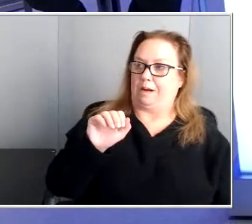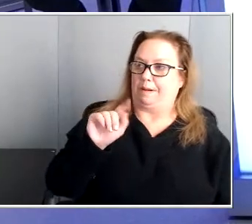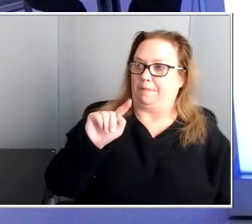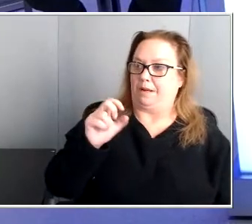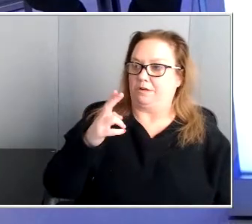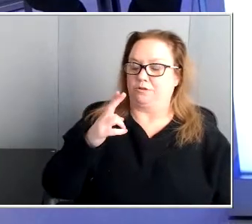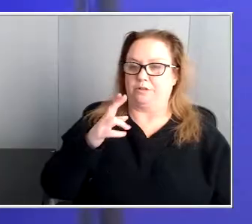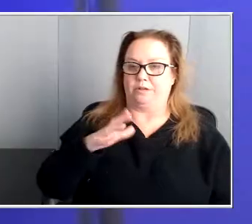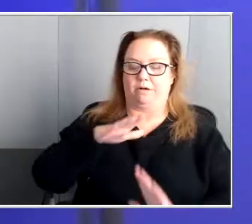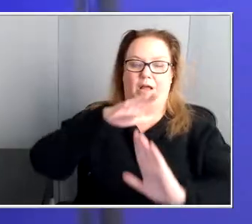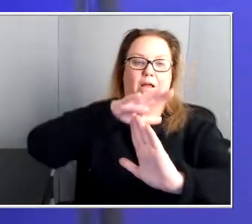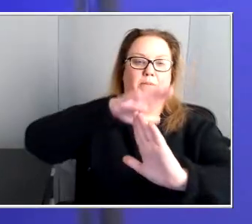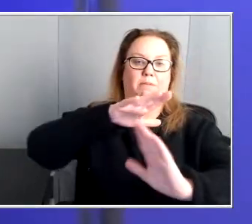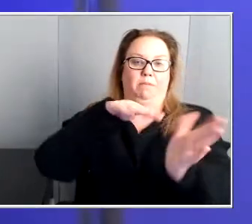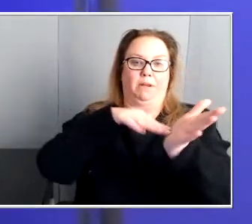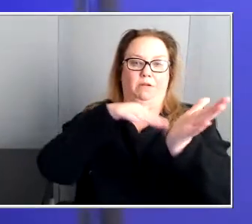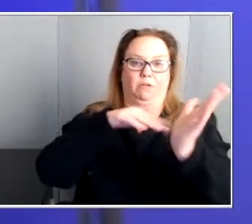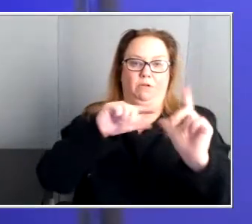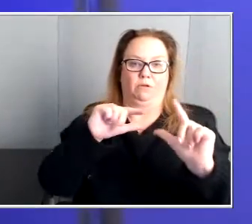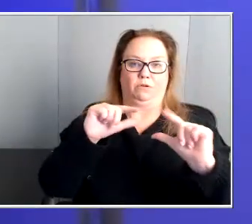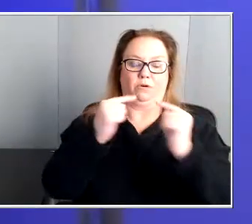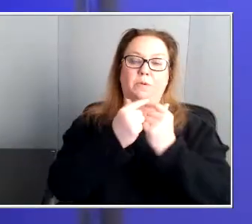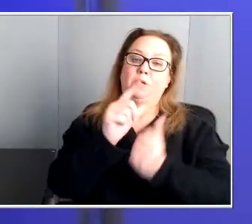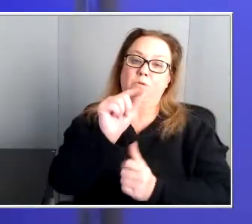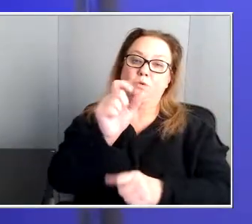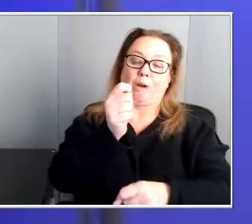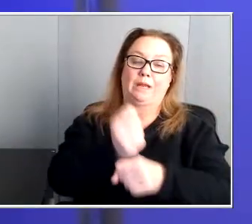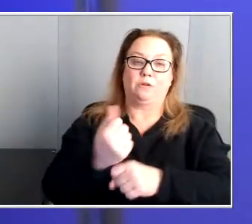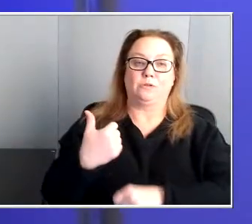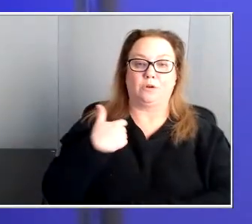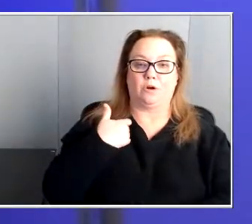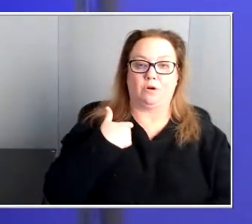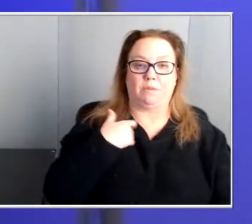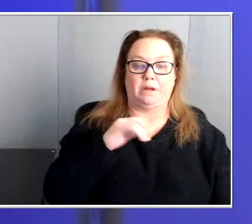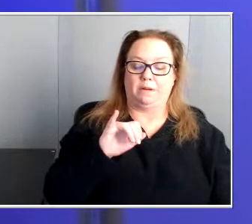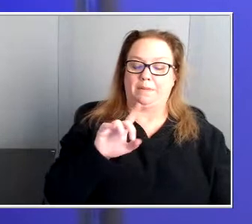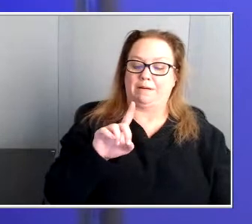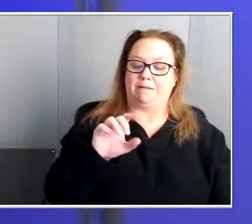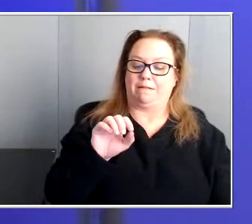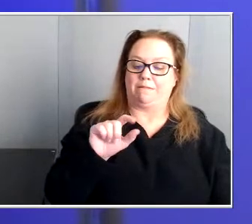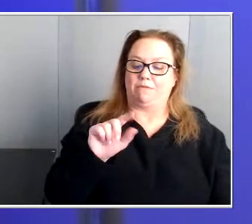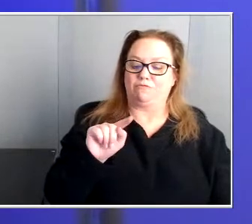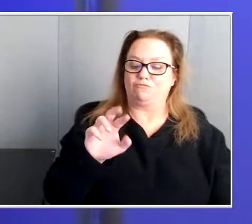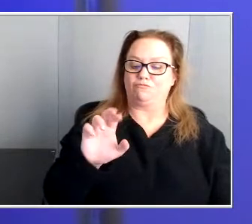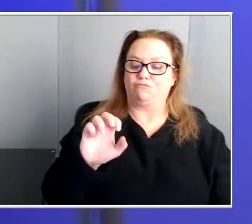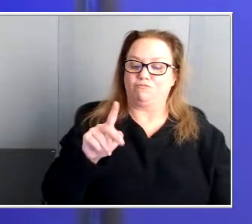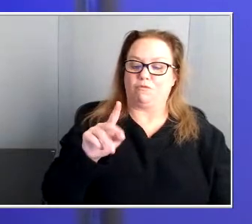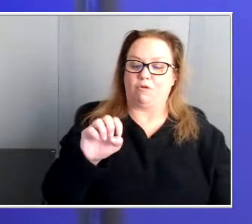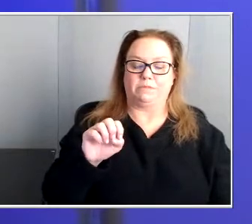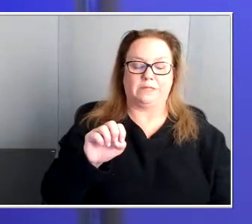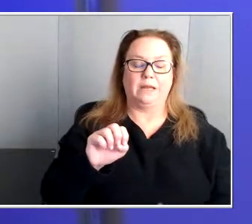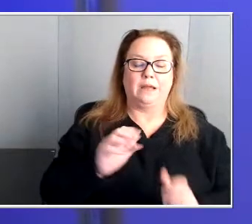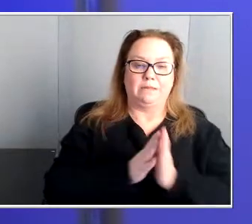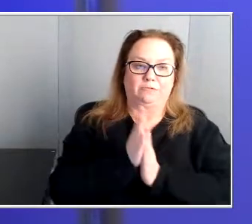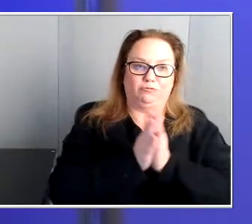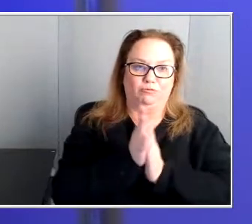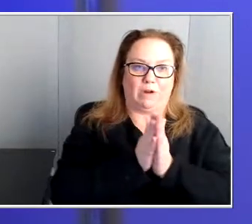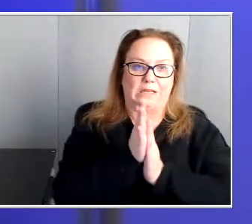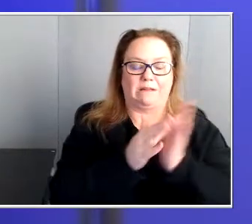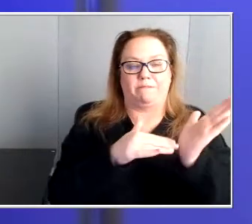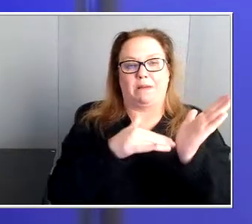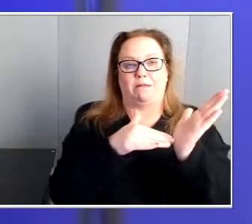So this was, granted, it was 20 years ago, but this is on inotropes and all of the aggressive medical therapy. The 2-year survival